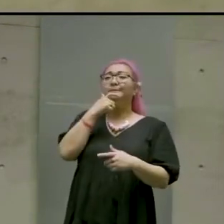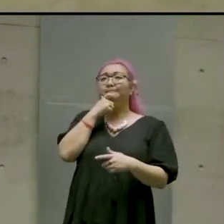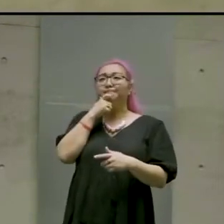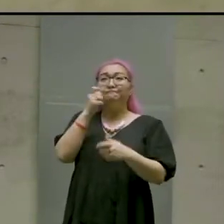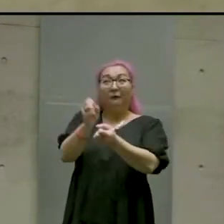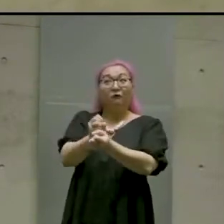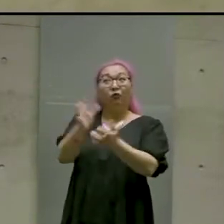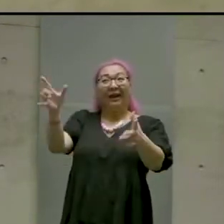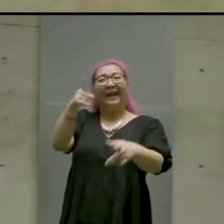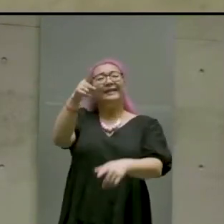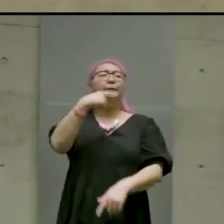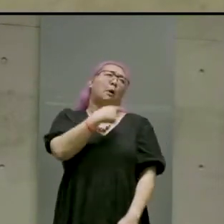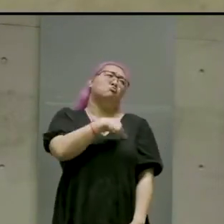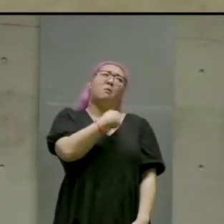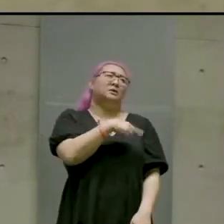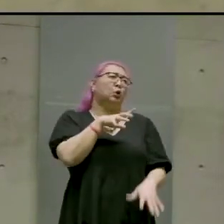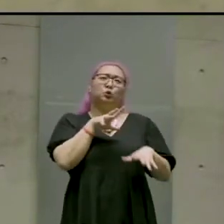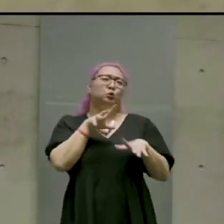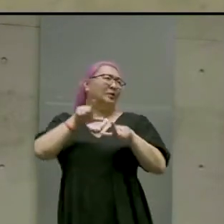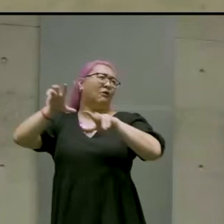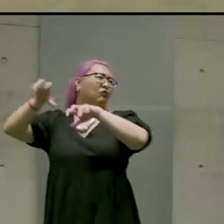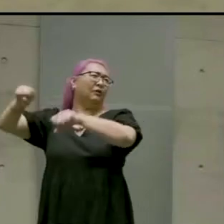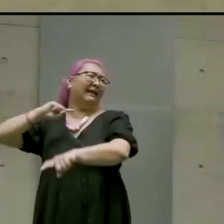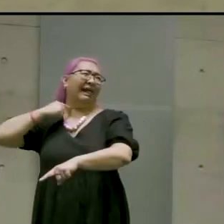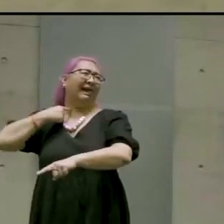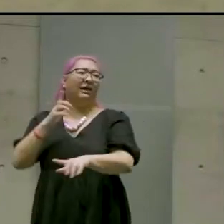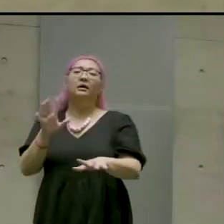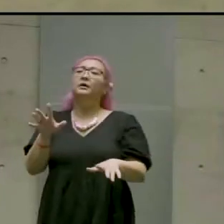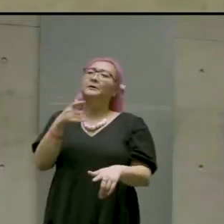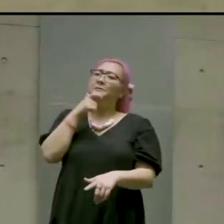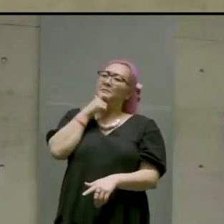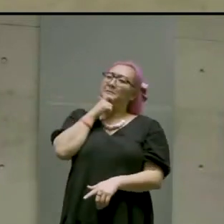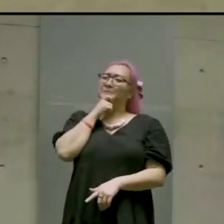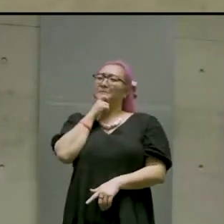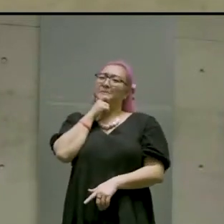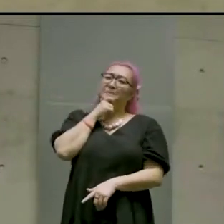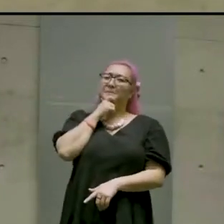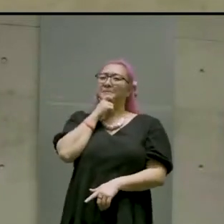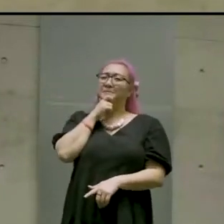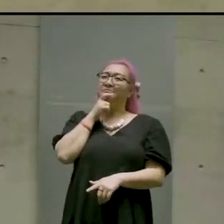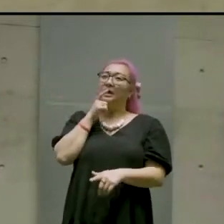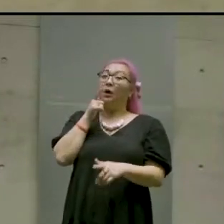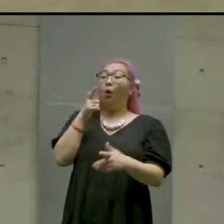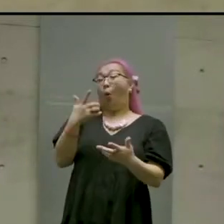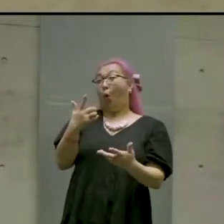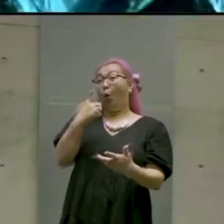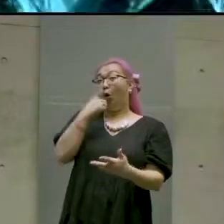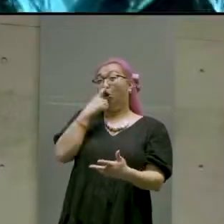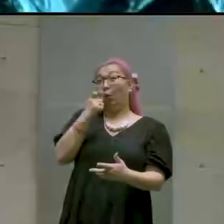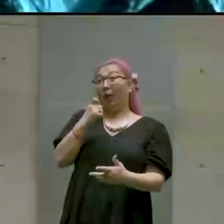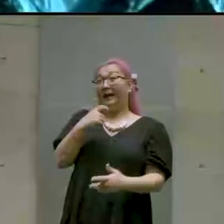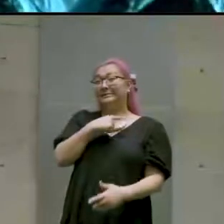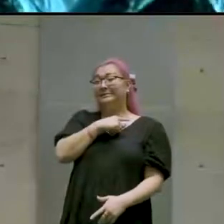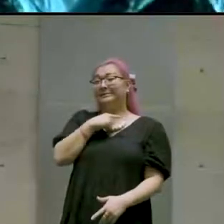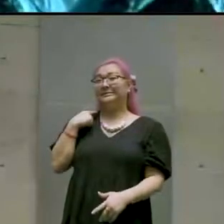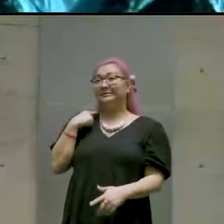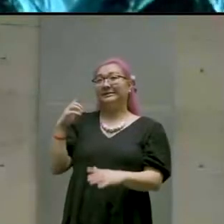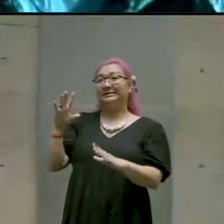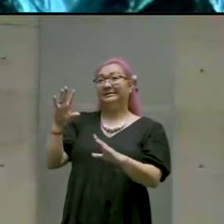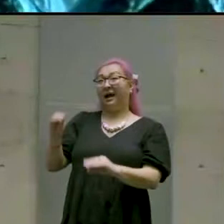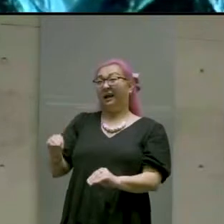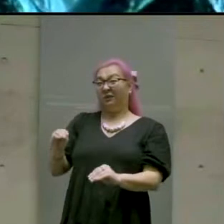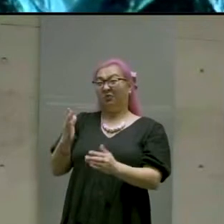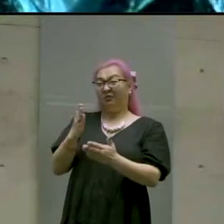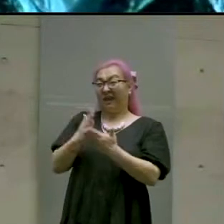they really honor their promise, especially several generations down the line? Or you can silence them, but then you'd be committing genocide, and